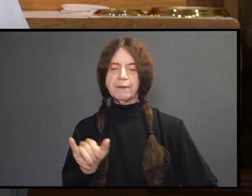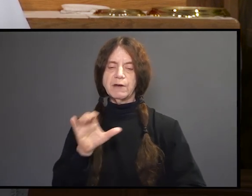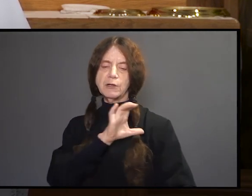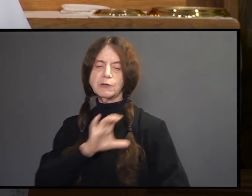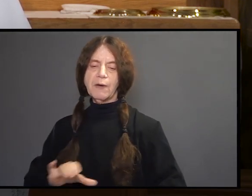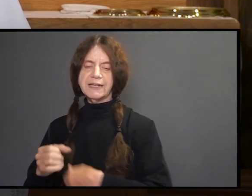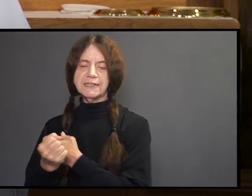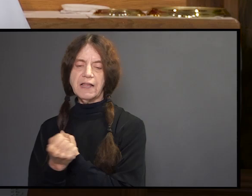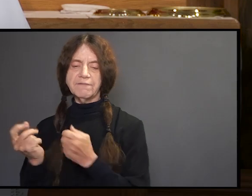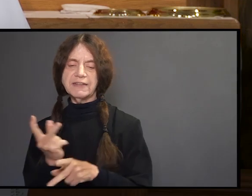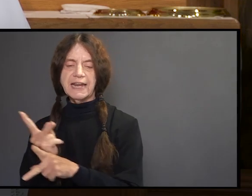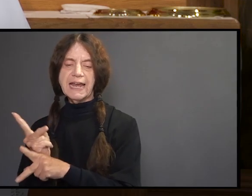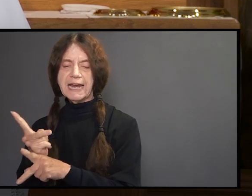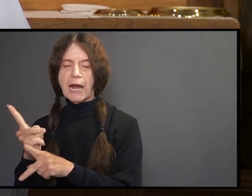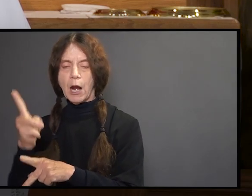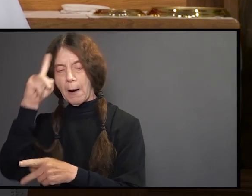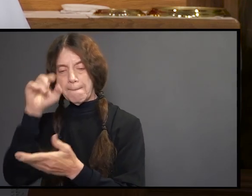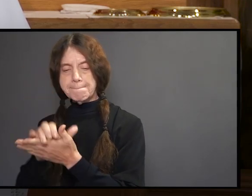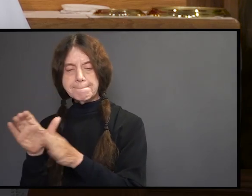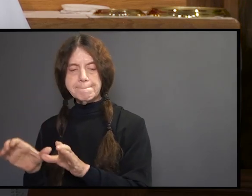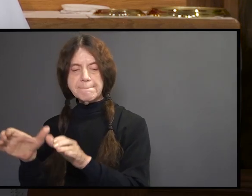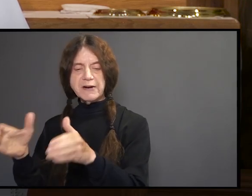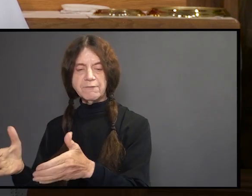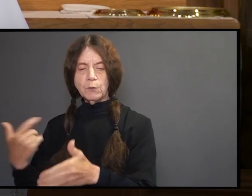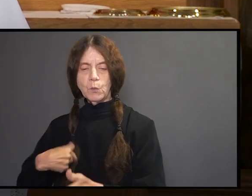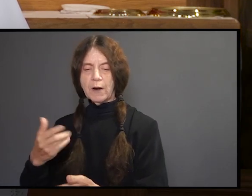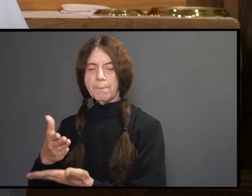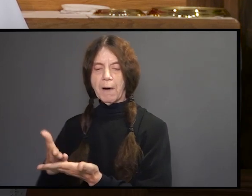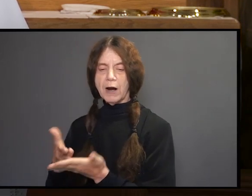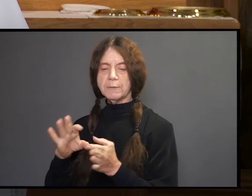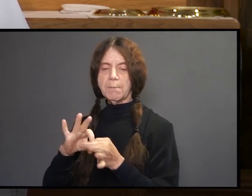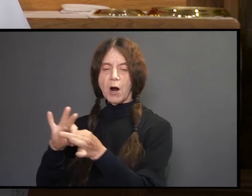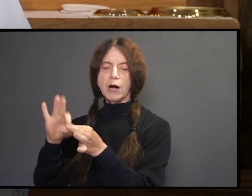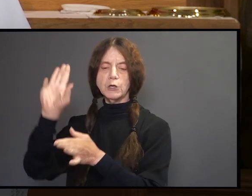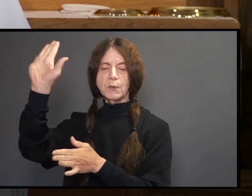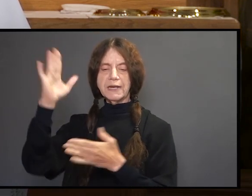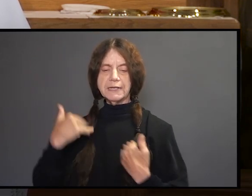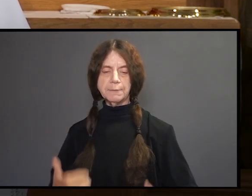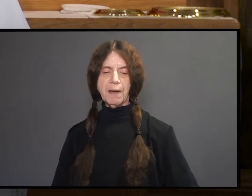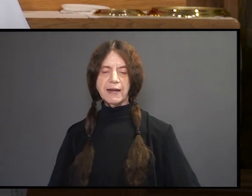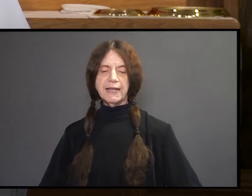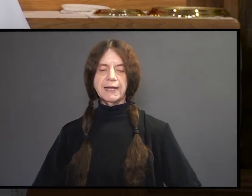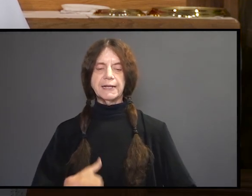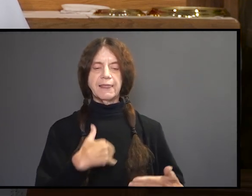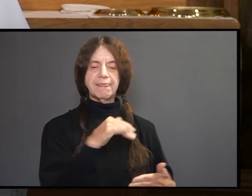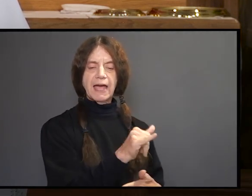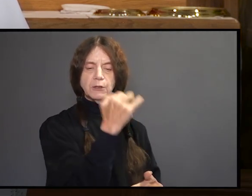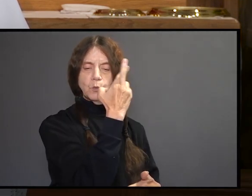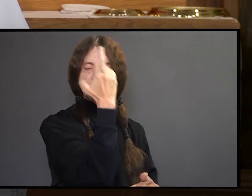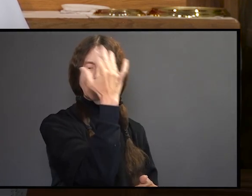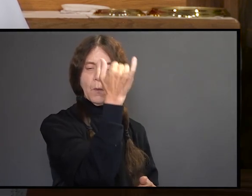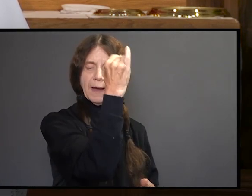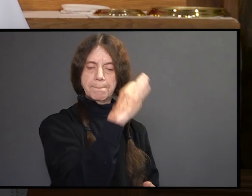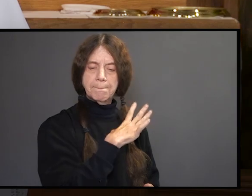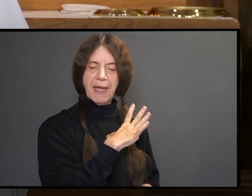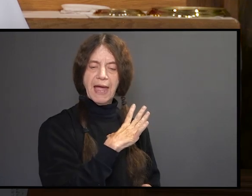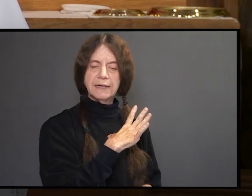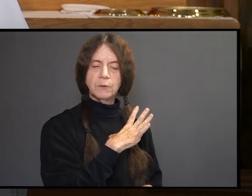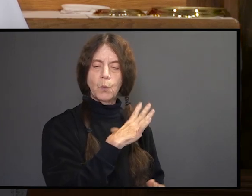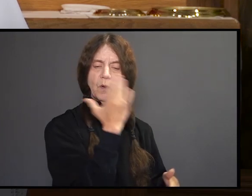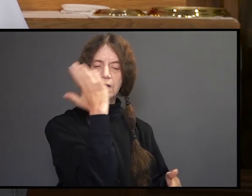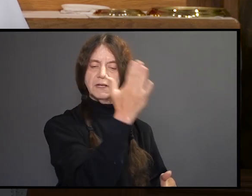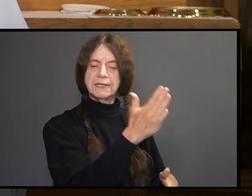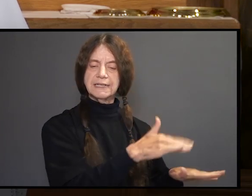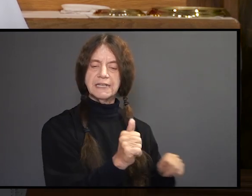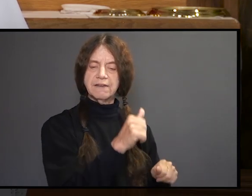church, because we are members of his body. Therefore, a man shall leave his father and mother and hold fast to